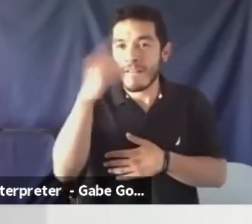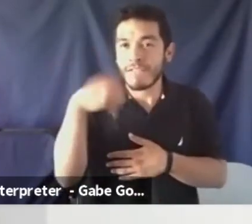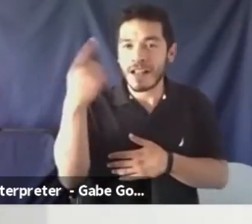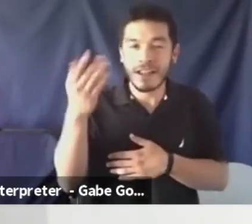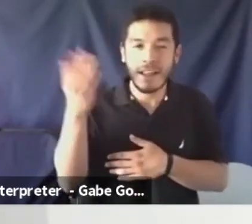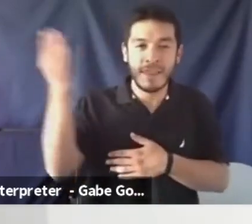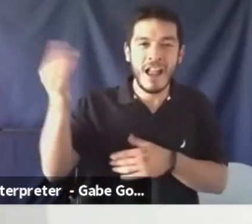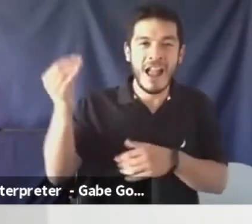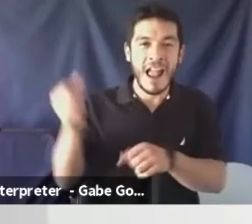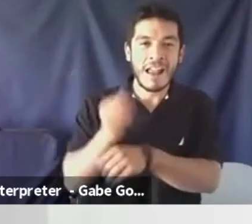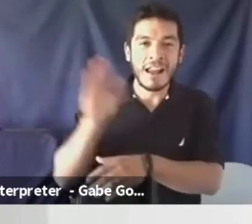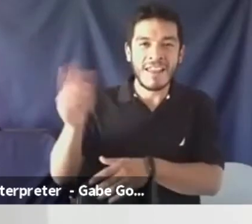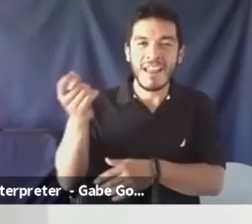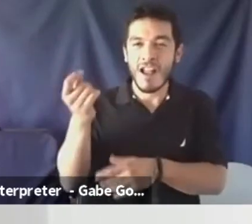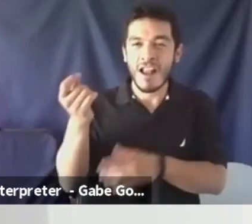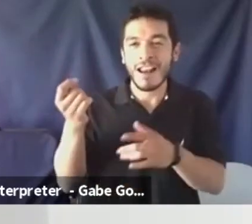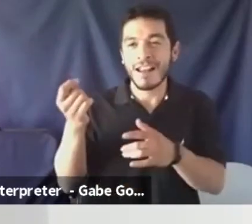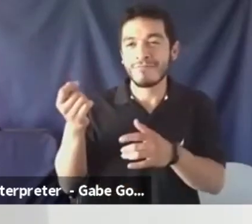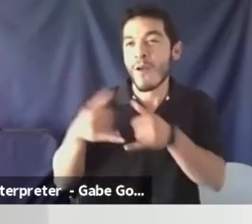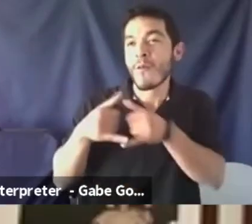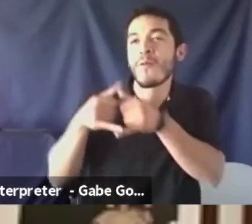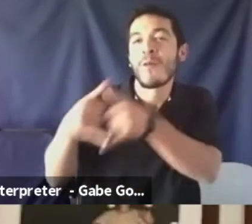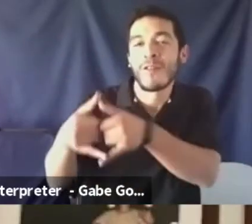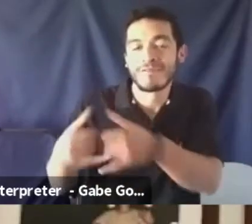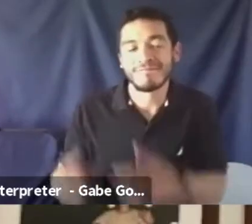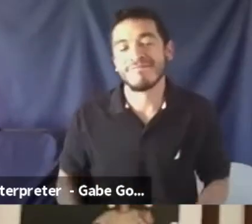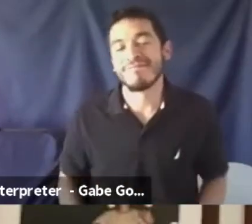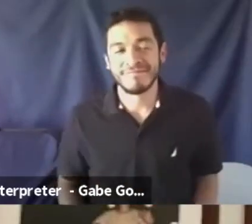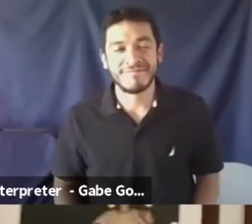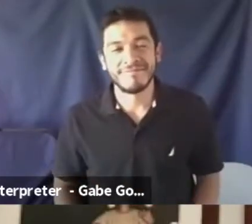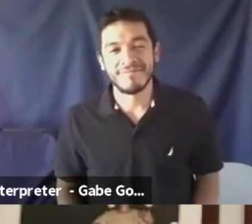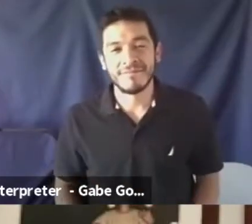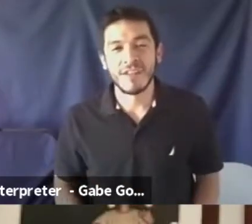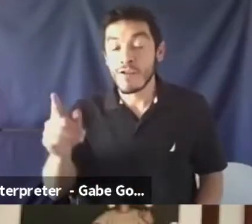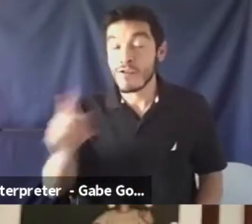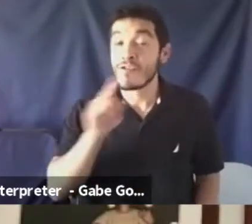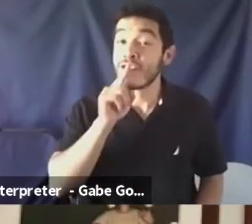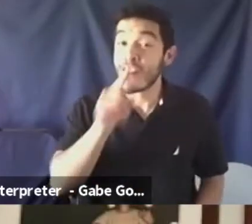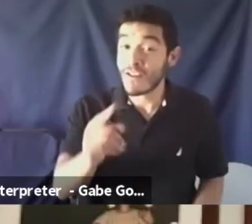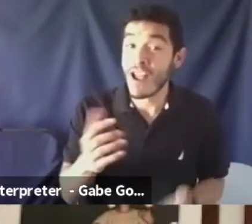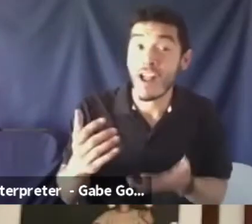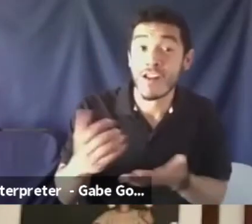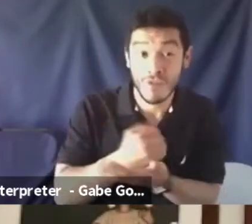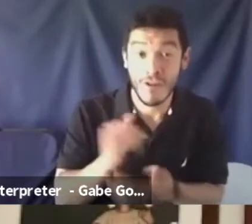little shine. You certainly deserve it. And